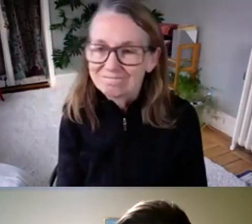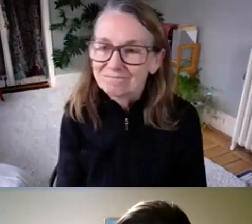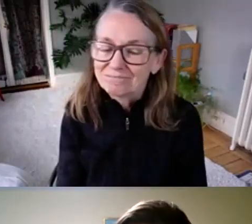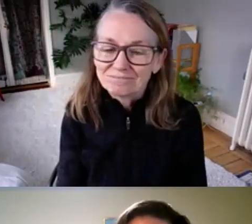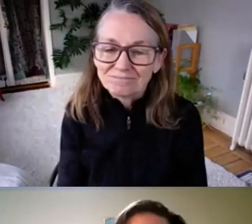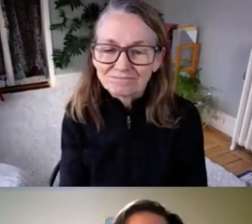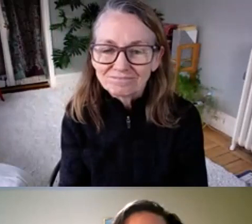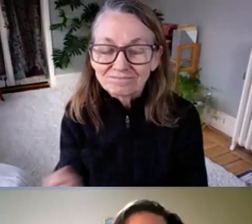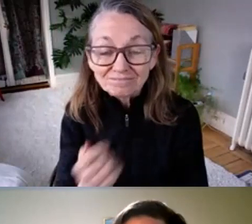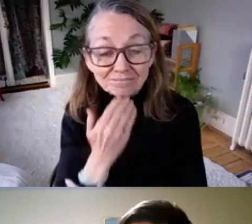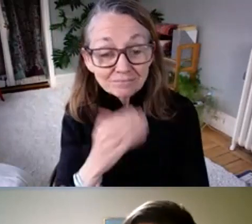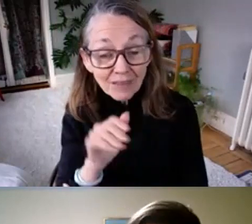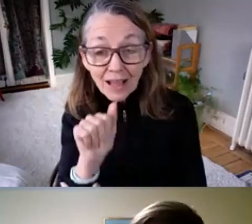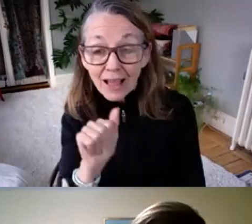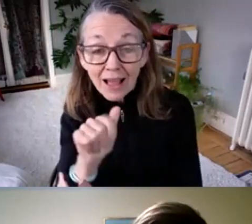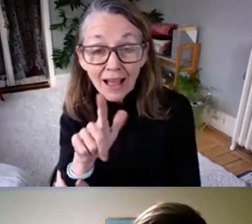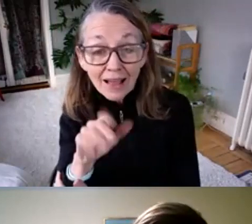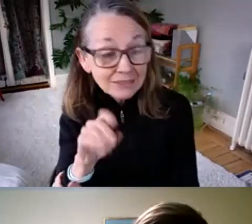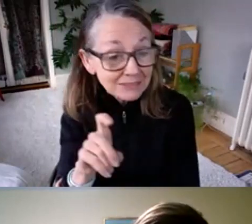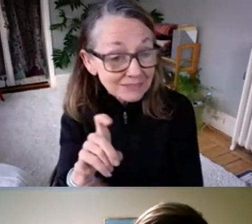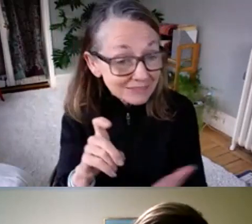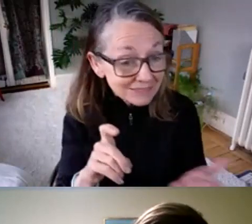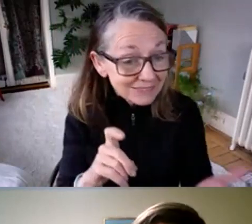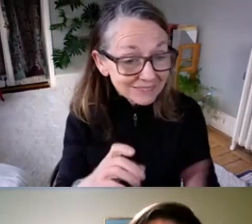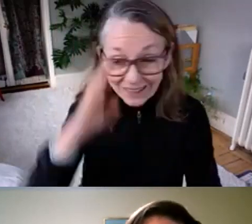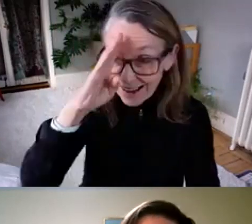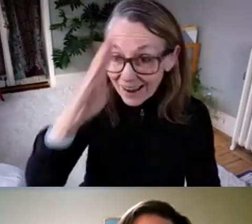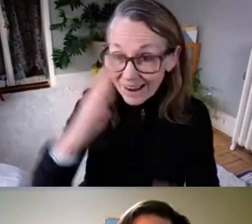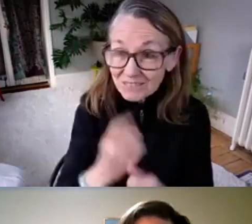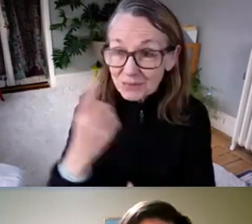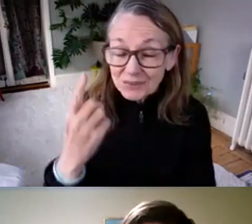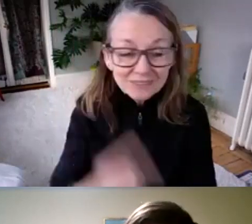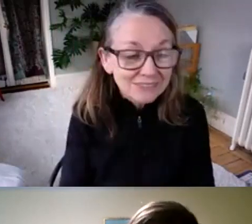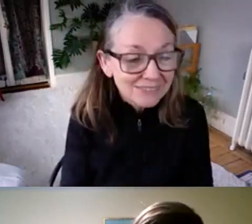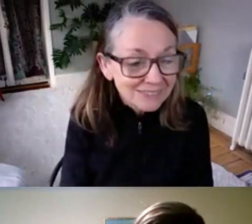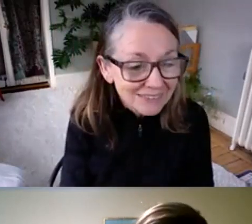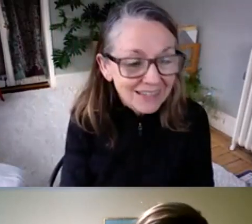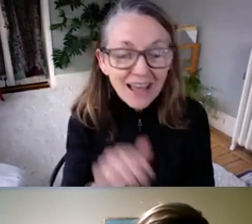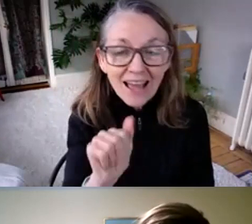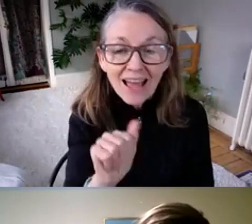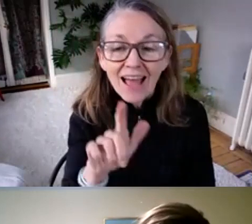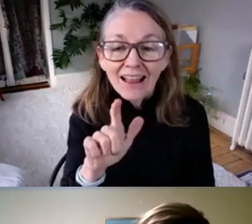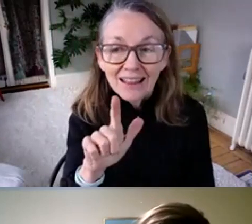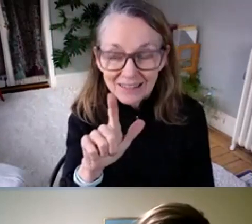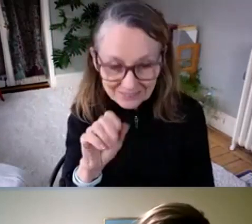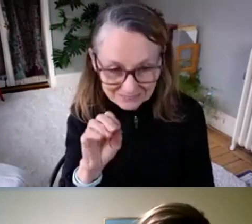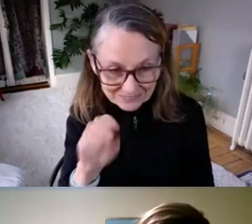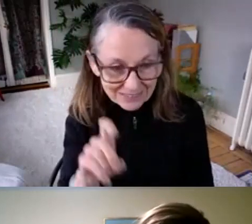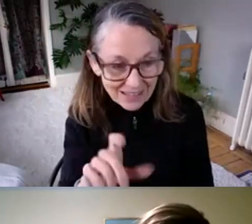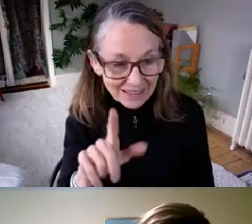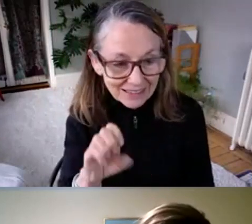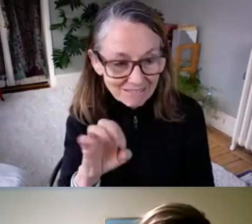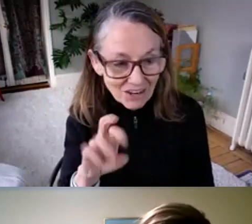Thank you. Alex, would you like Hey to? everyone. Yep, name's Alex LaFerrier. I serve as the